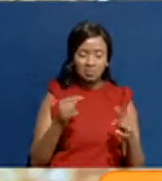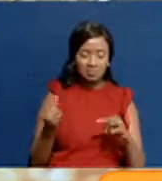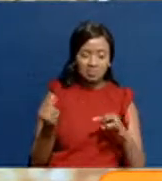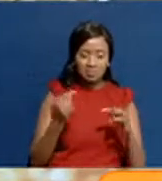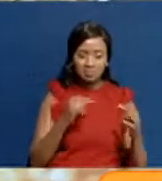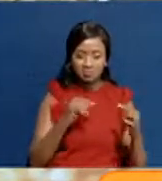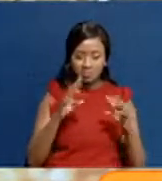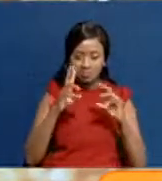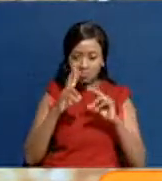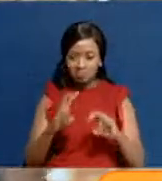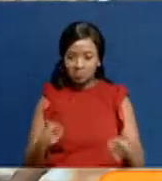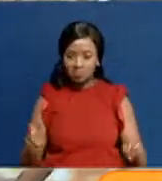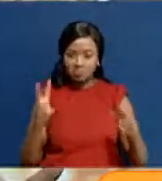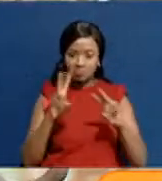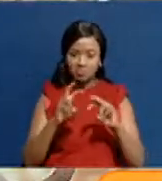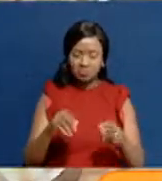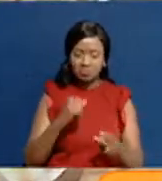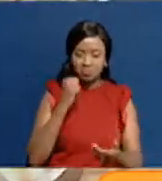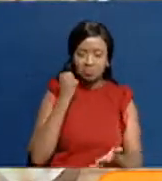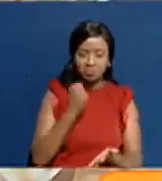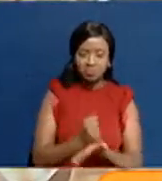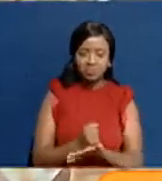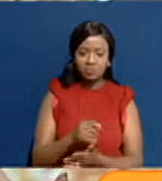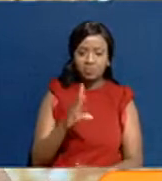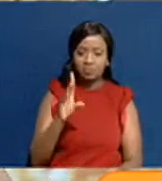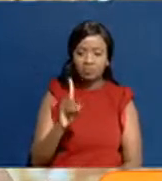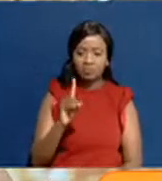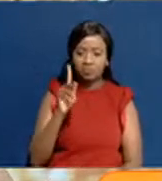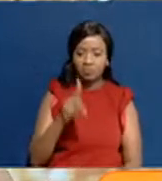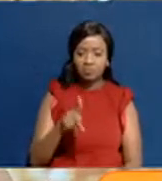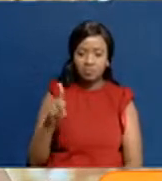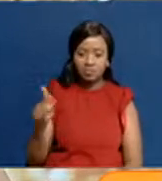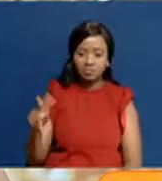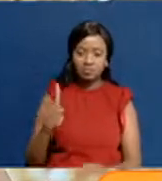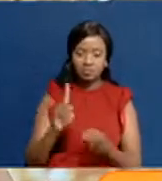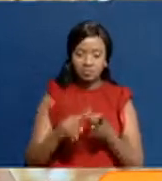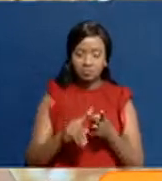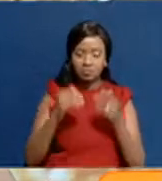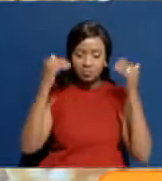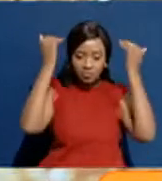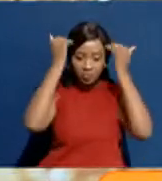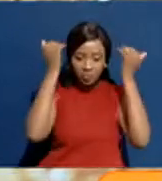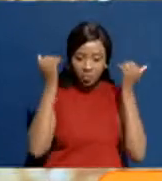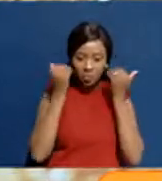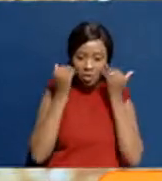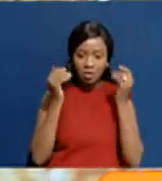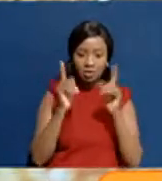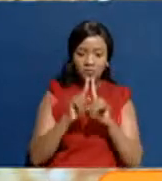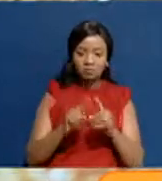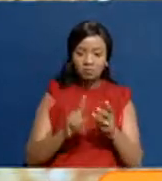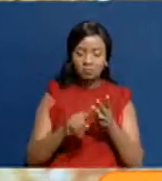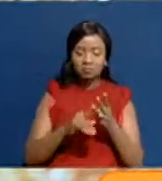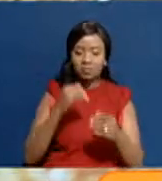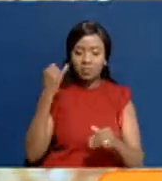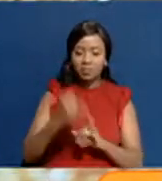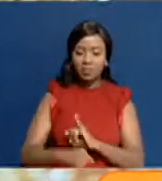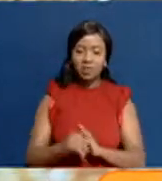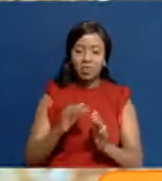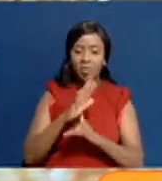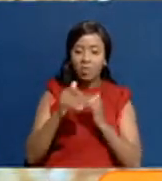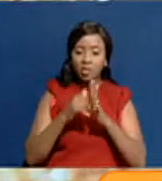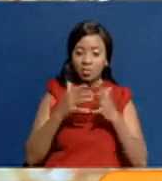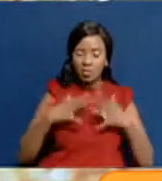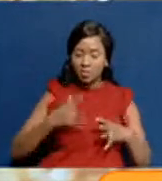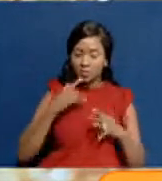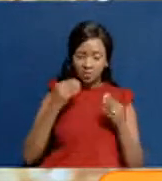the investigators, the office of the DPP, the judiciary, and then at the end of it, everybody says, not me, and they